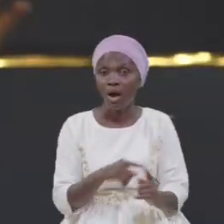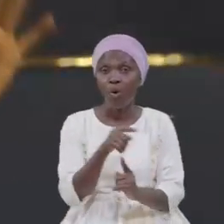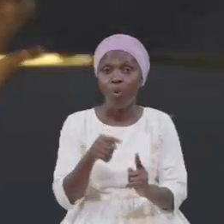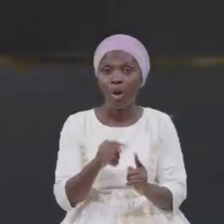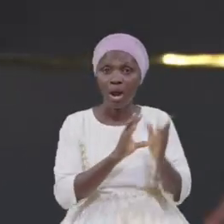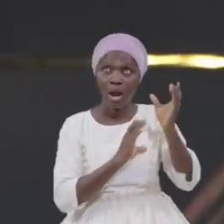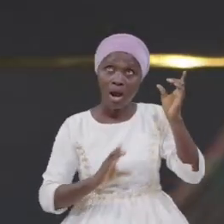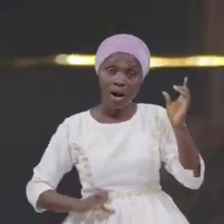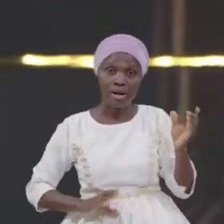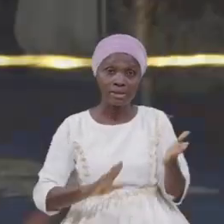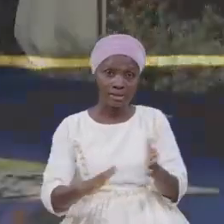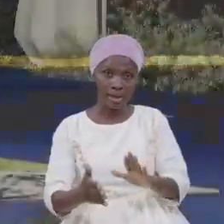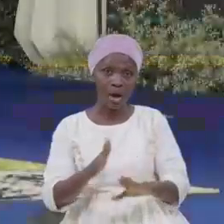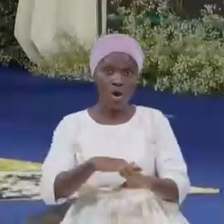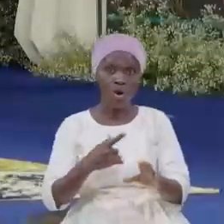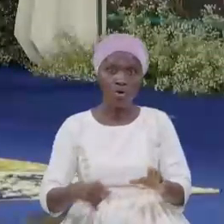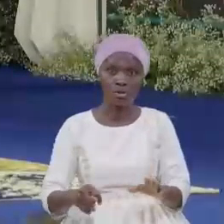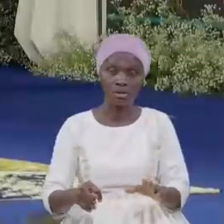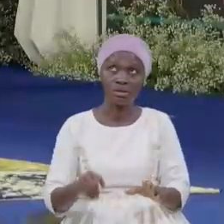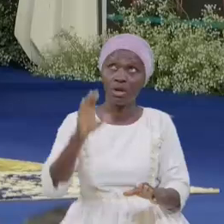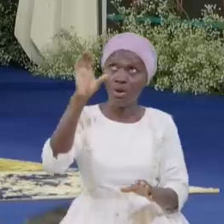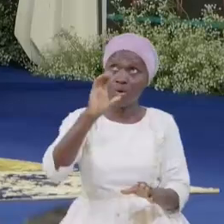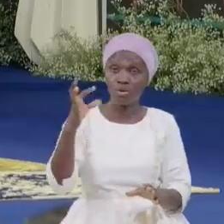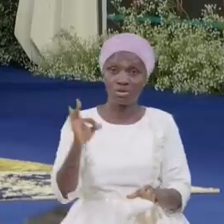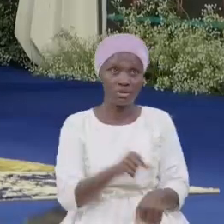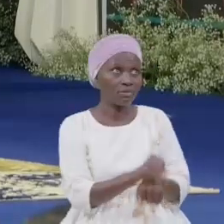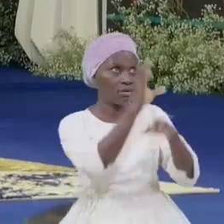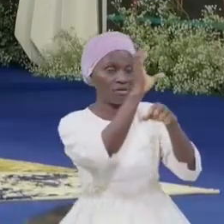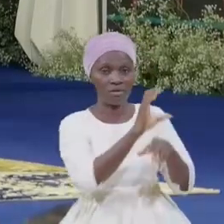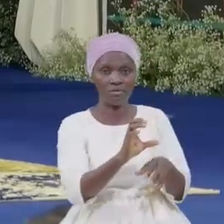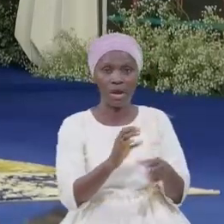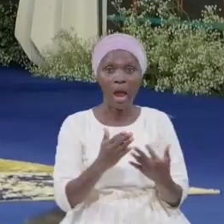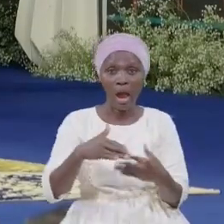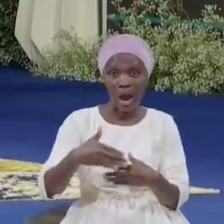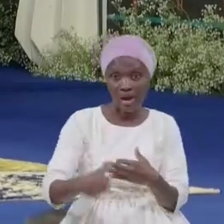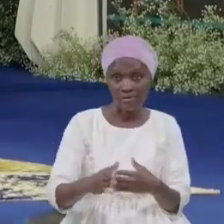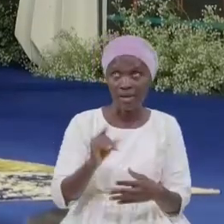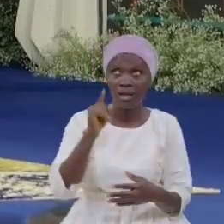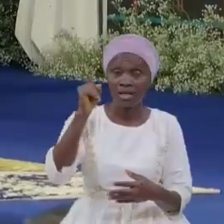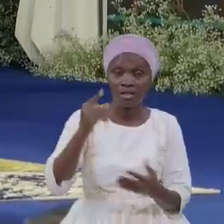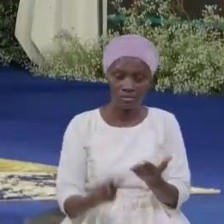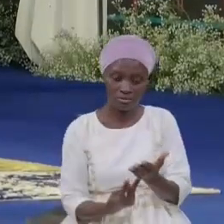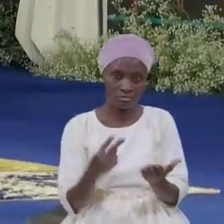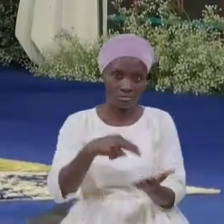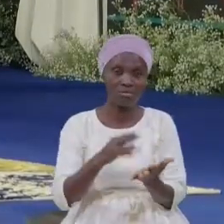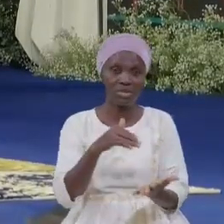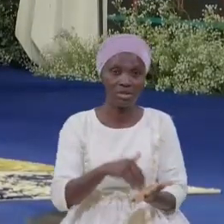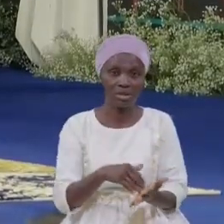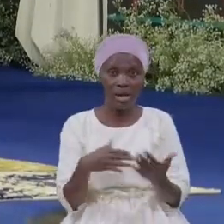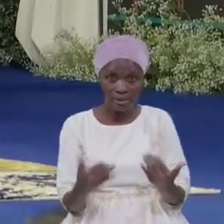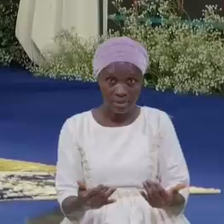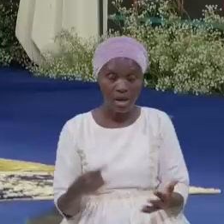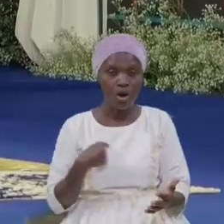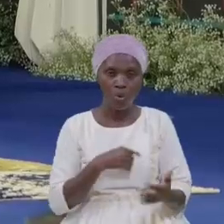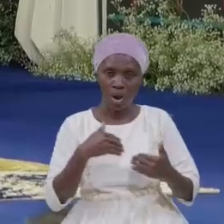on the cross of Calvary, after he rose again, now we have